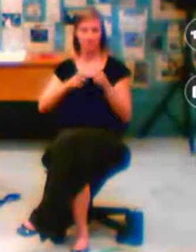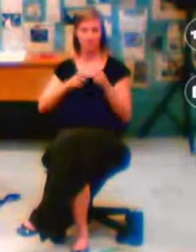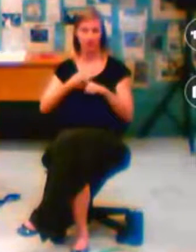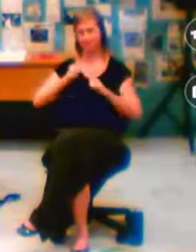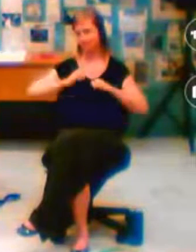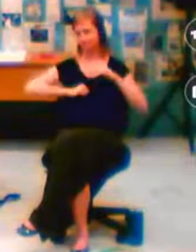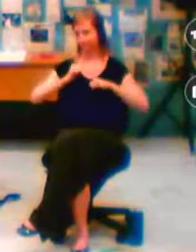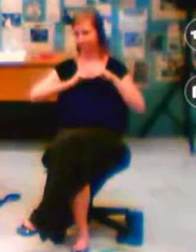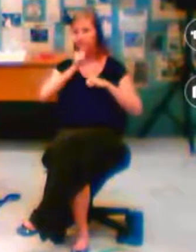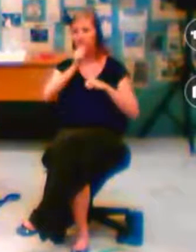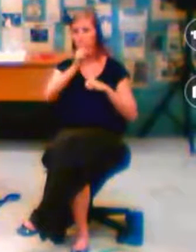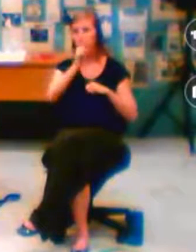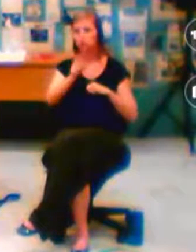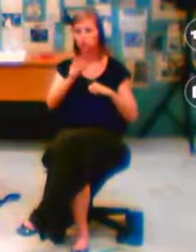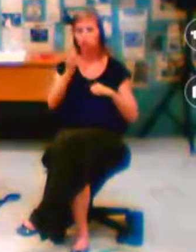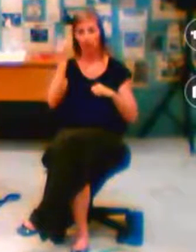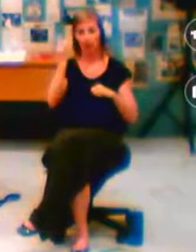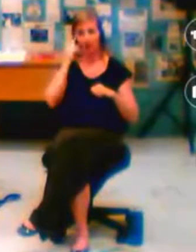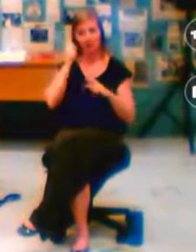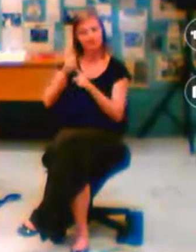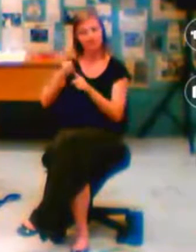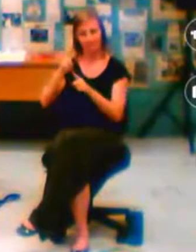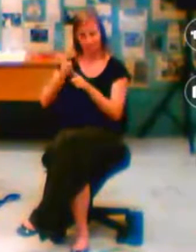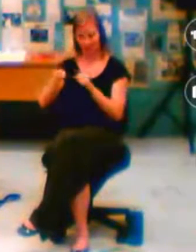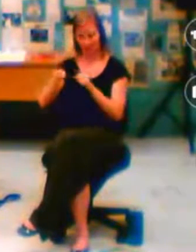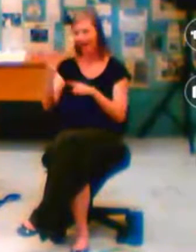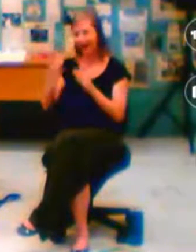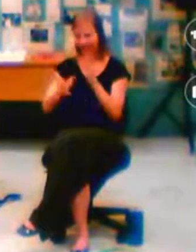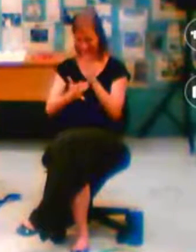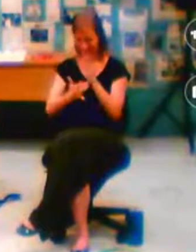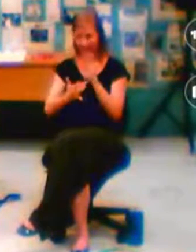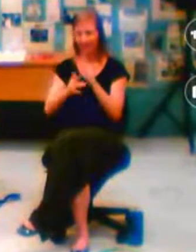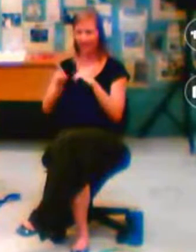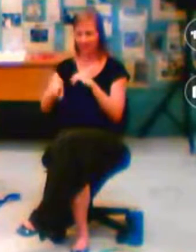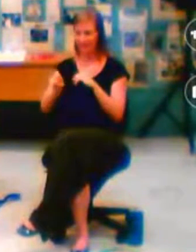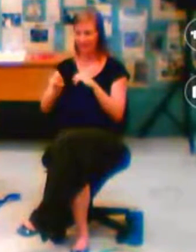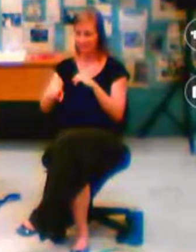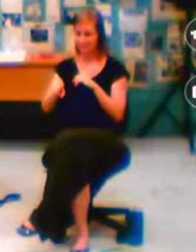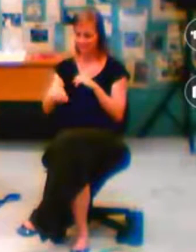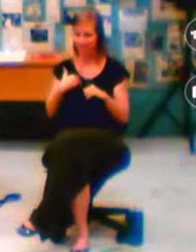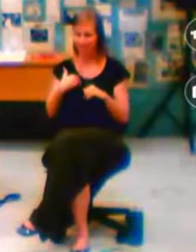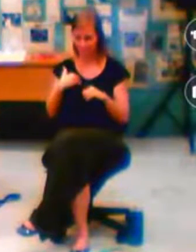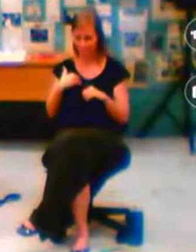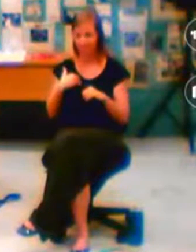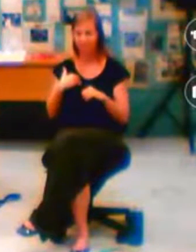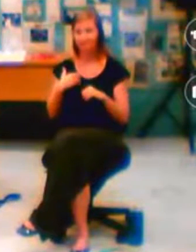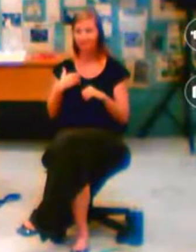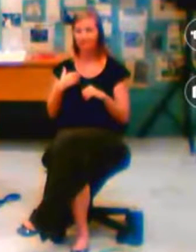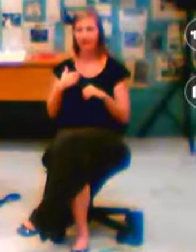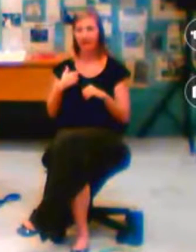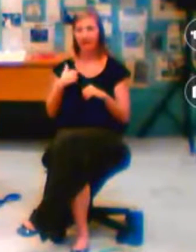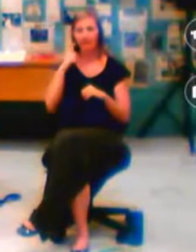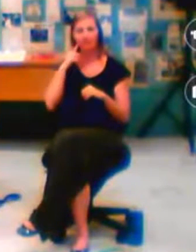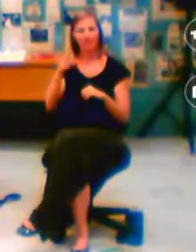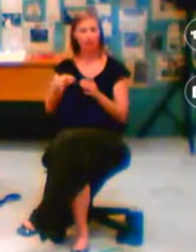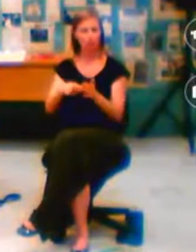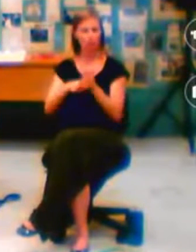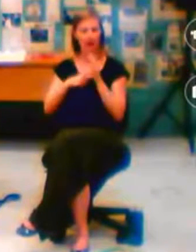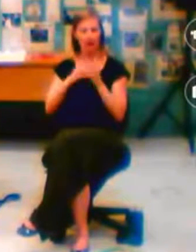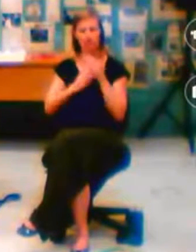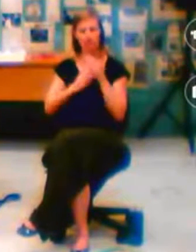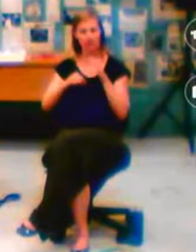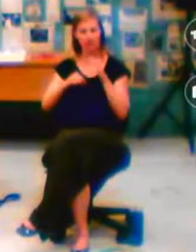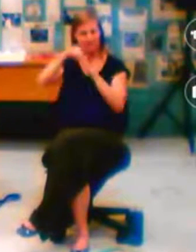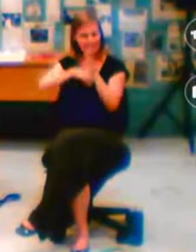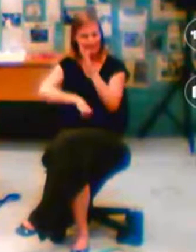Care? Is the first more politically driven question. The second is that I have a friend of mine who is waffling on this because